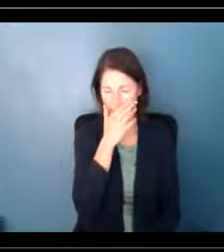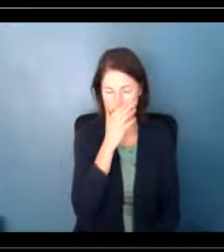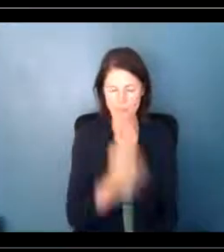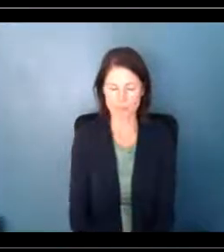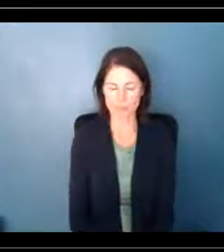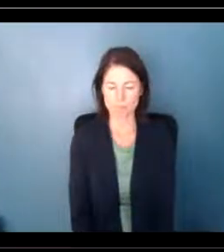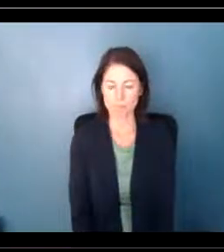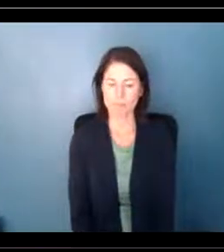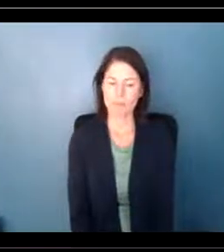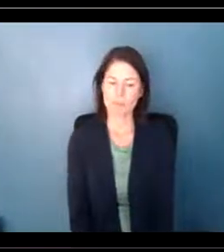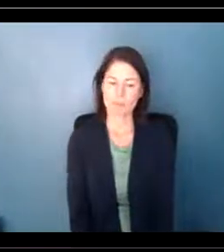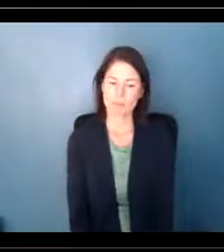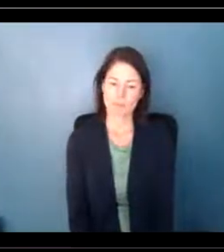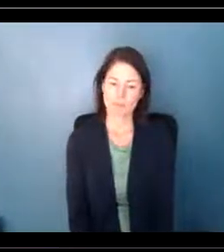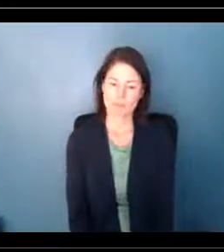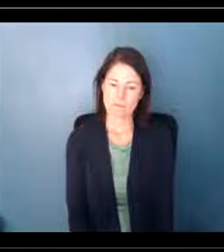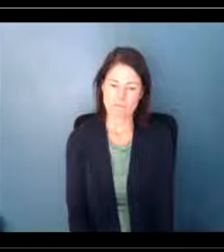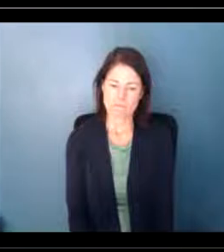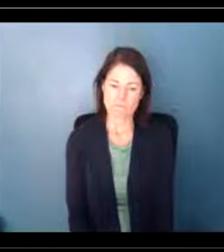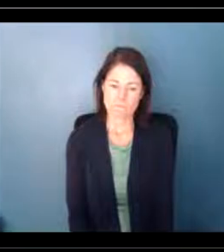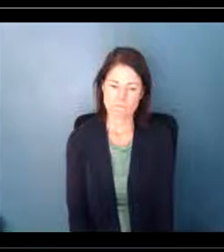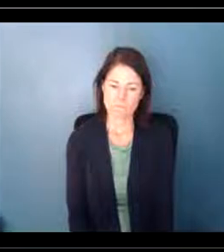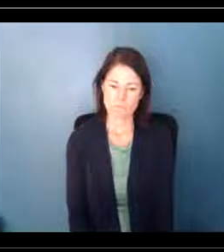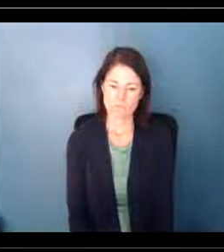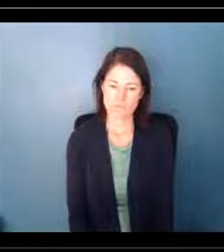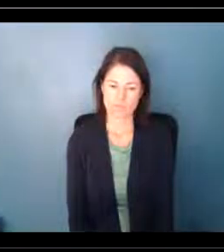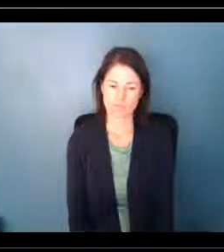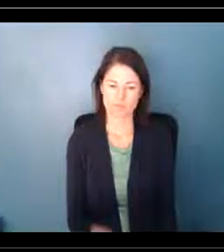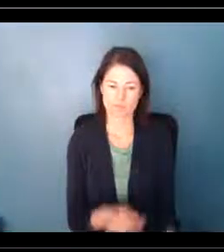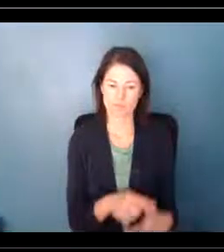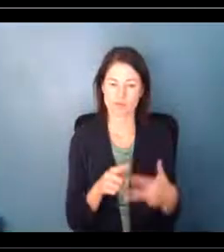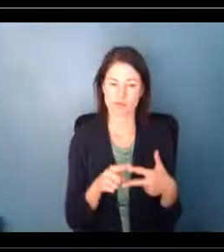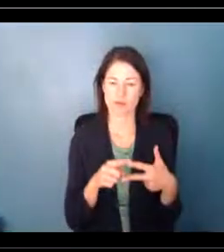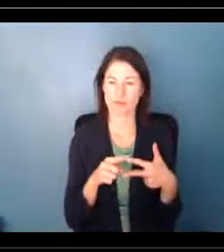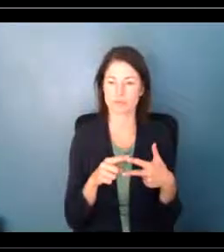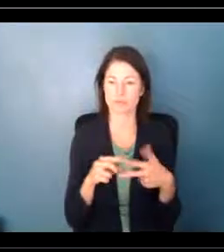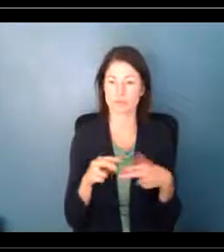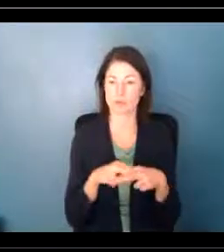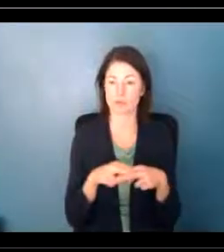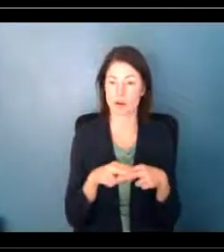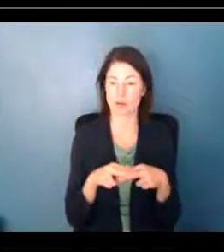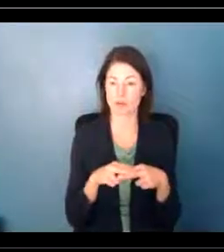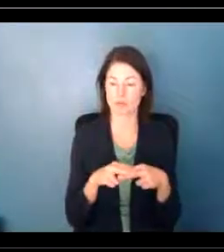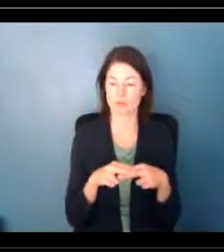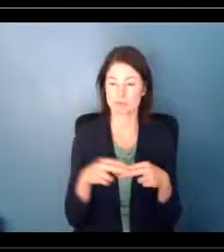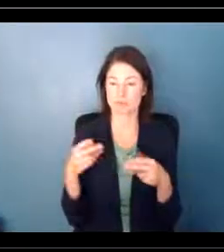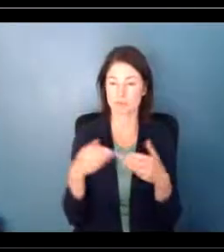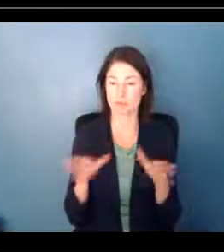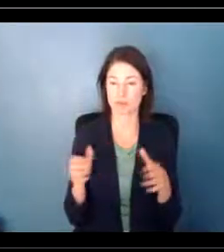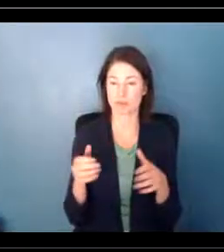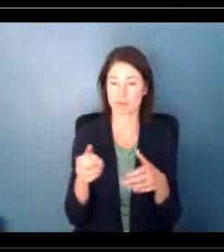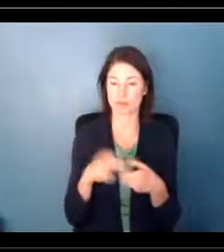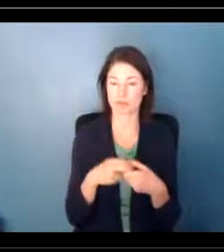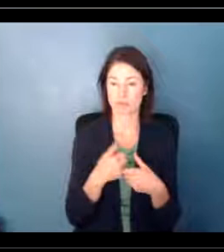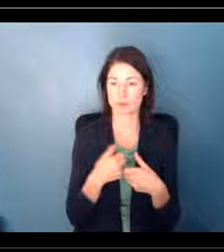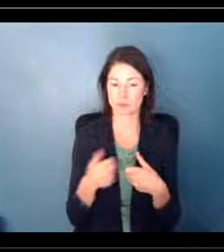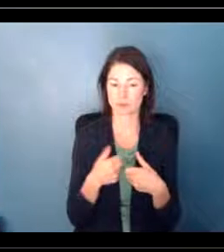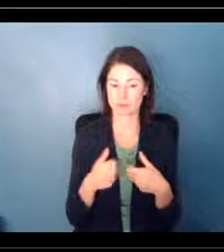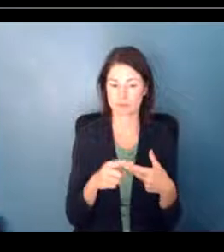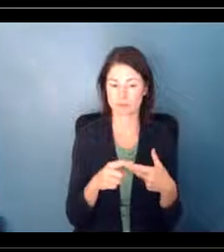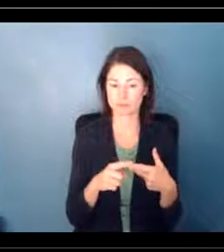context with rail and transit from a safety standpoint, and also zero emission